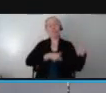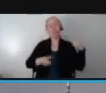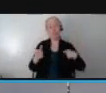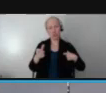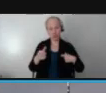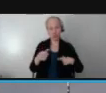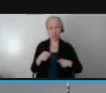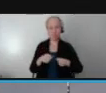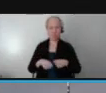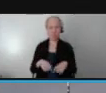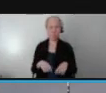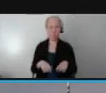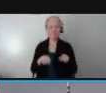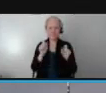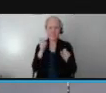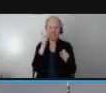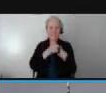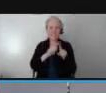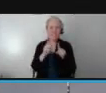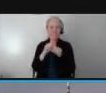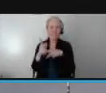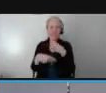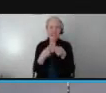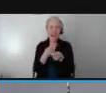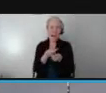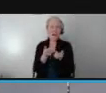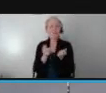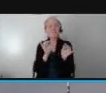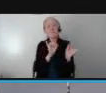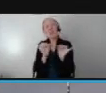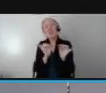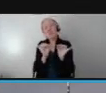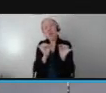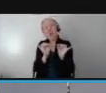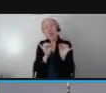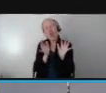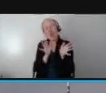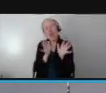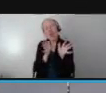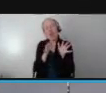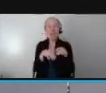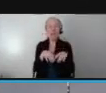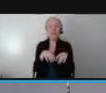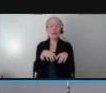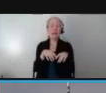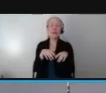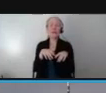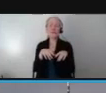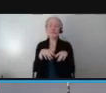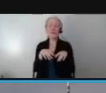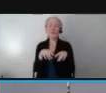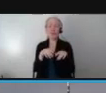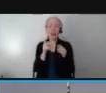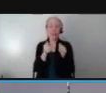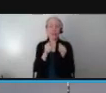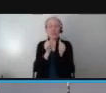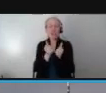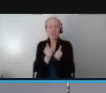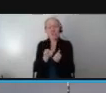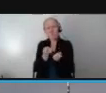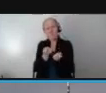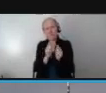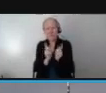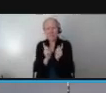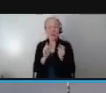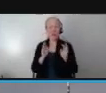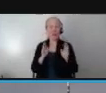there. They're varying types. There's really not too much difference between the two that I'm holding in my hand. There's some slight shape changes. But,